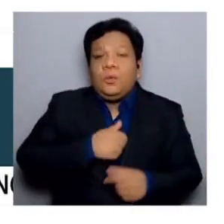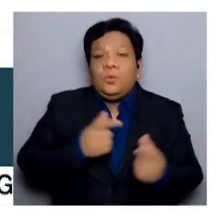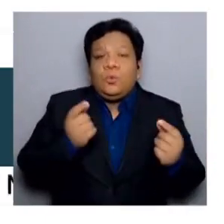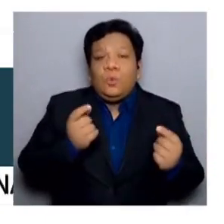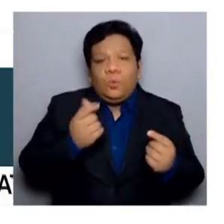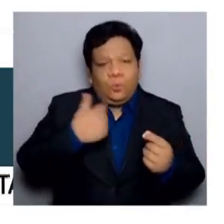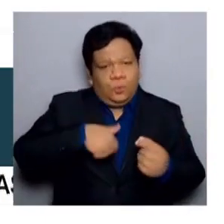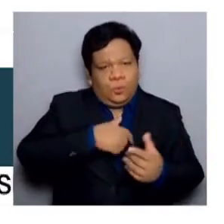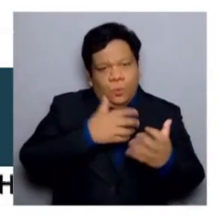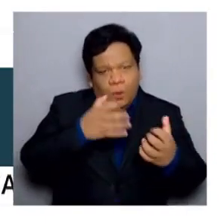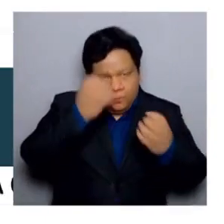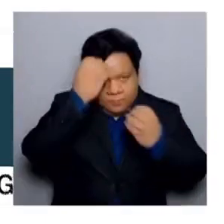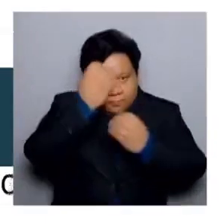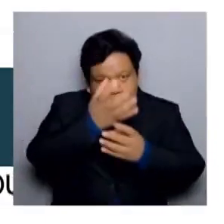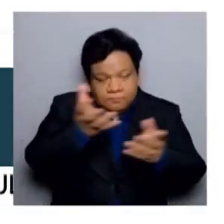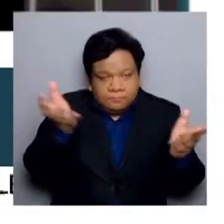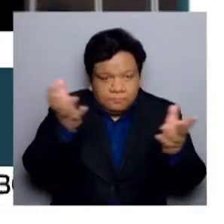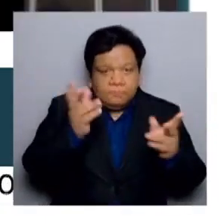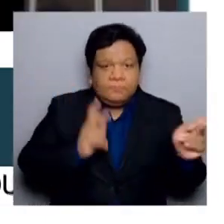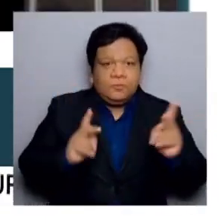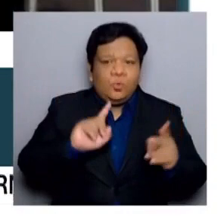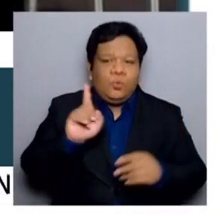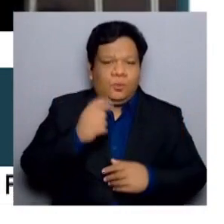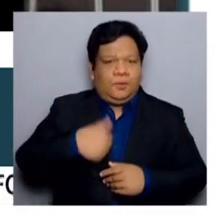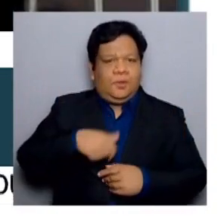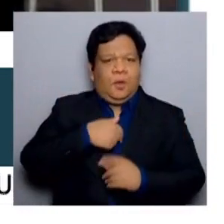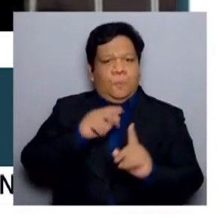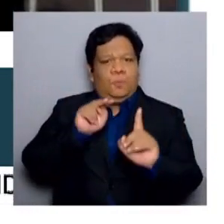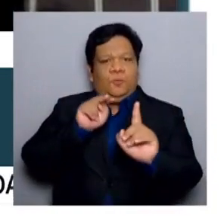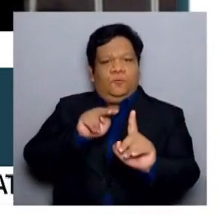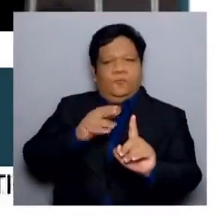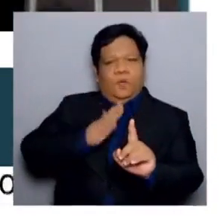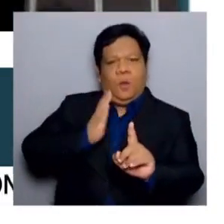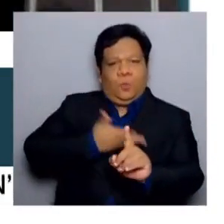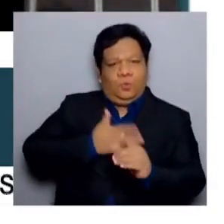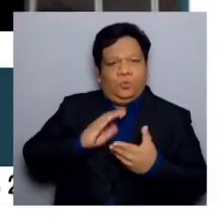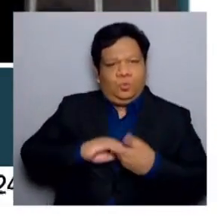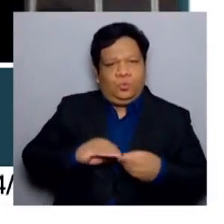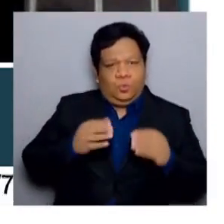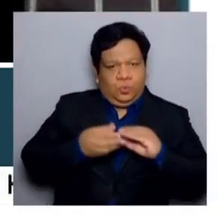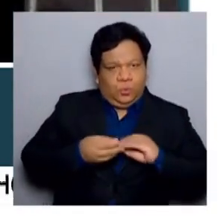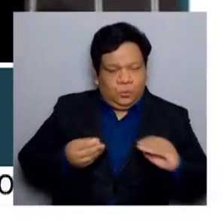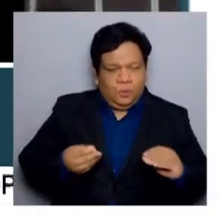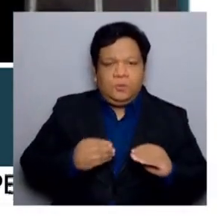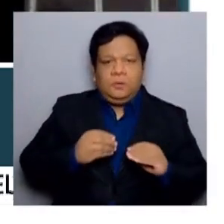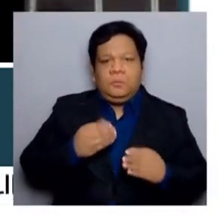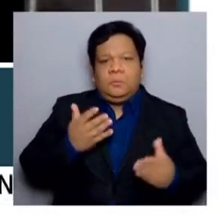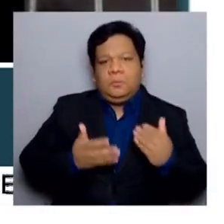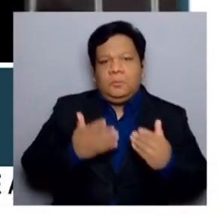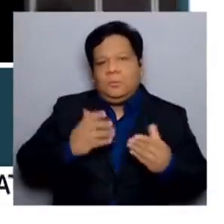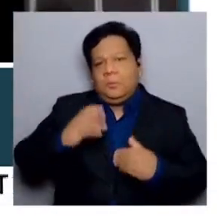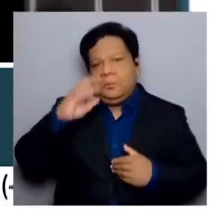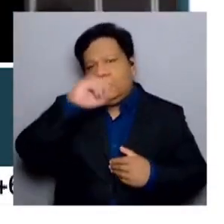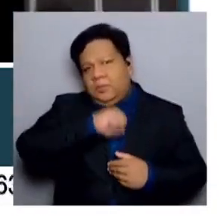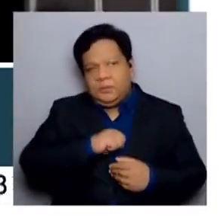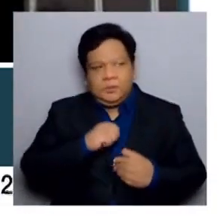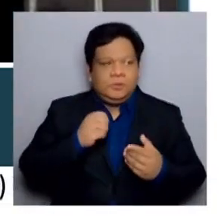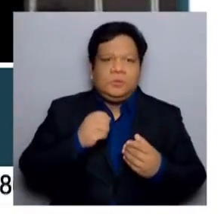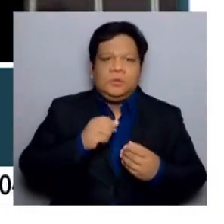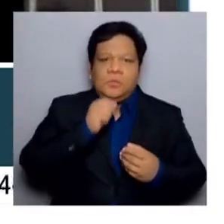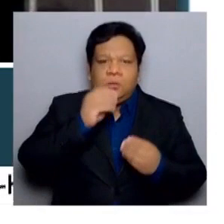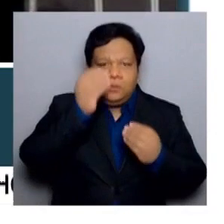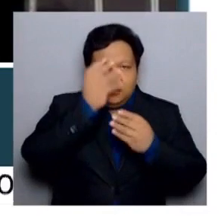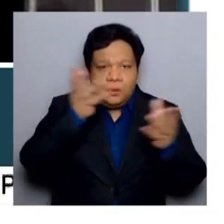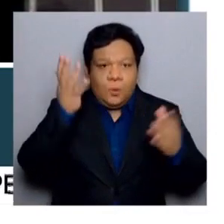public, what we know, our side of the story, which we have perhaps been remiss in not telling, simply because we were so scared